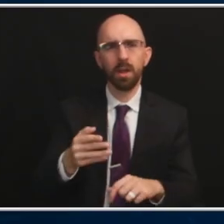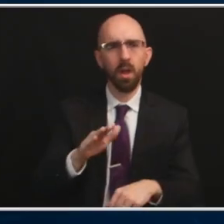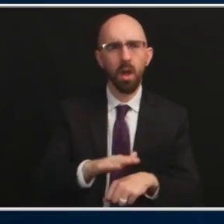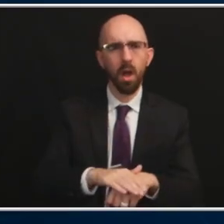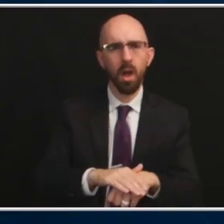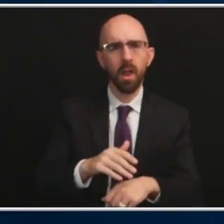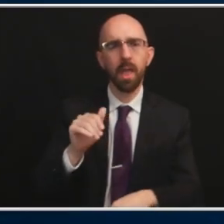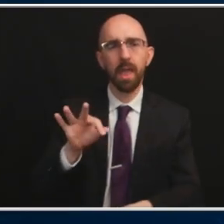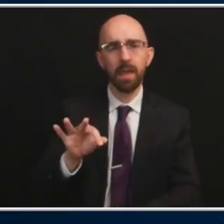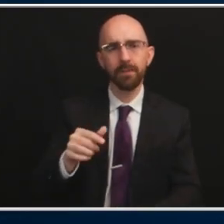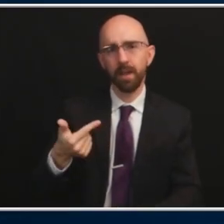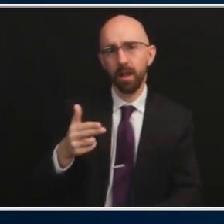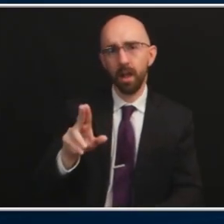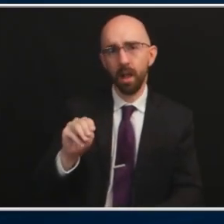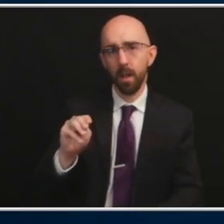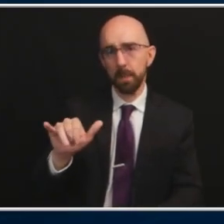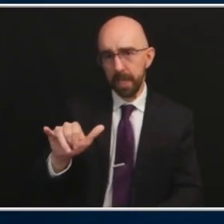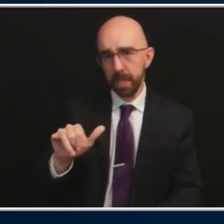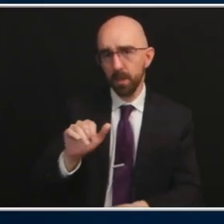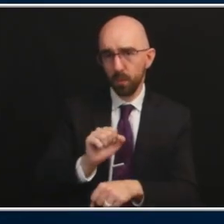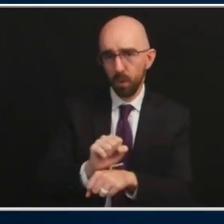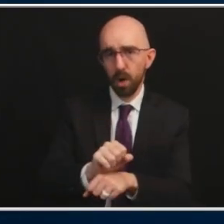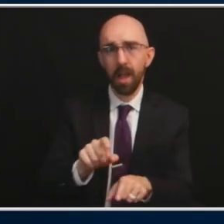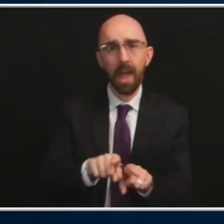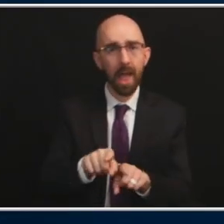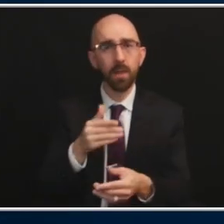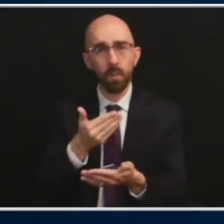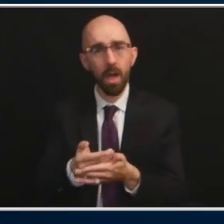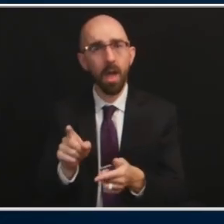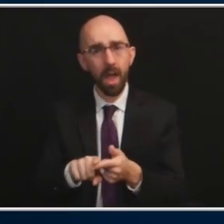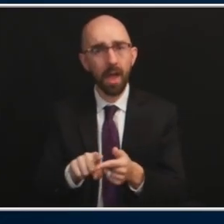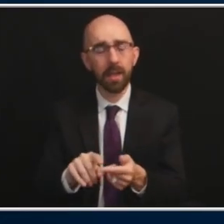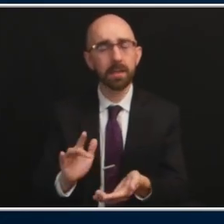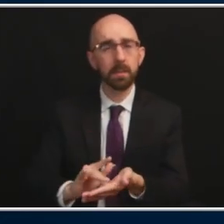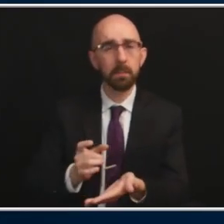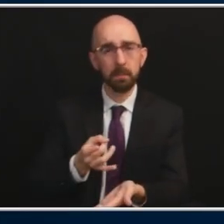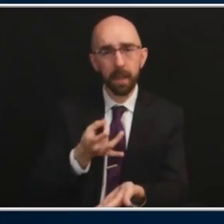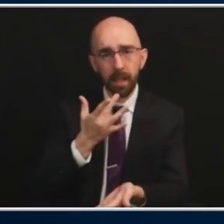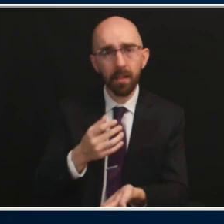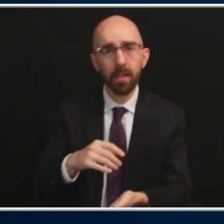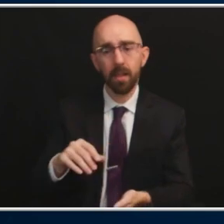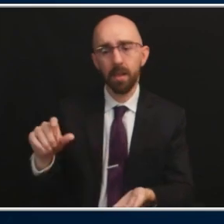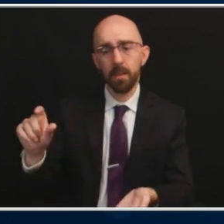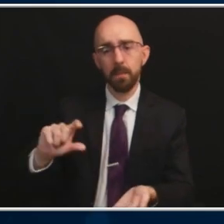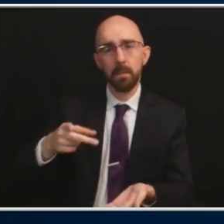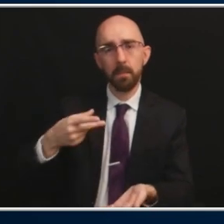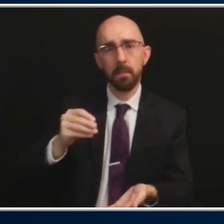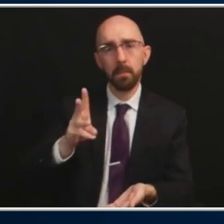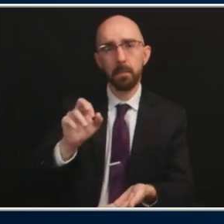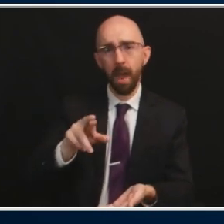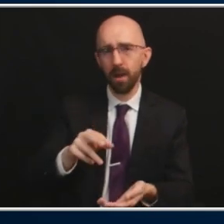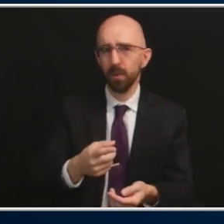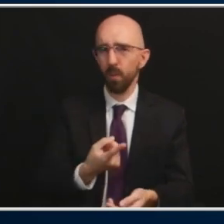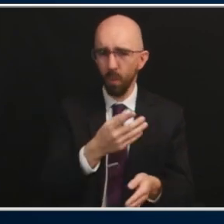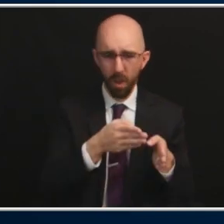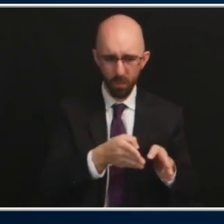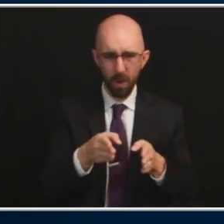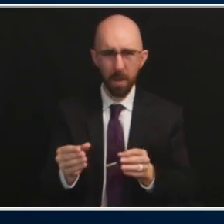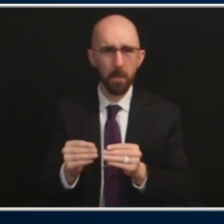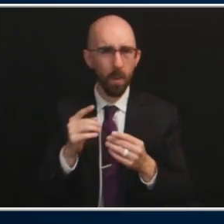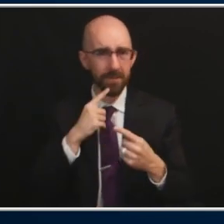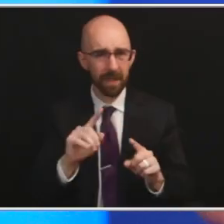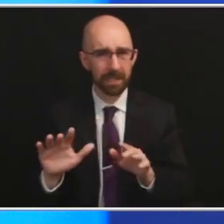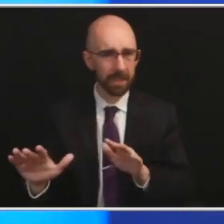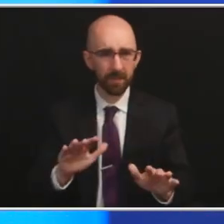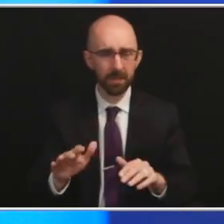do gummies work as well as pills or powders? Does one method work better than the others? Do you want to take that? So I